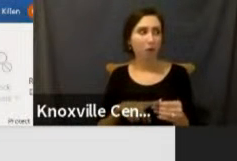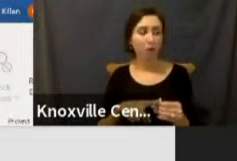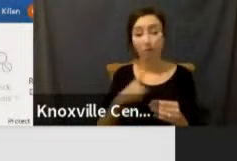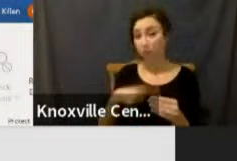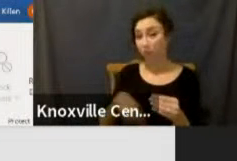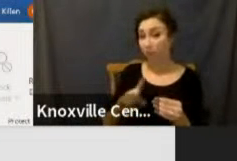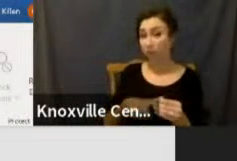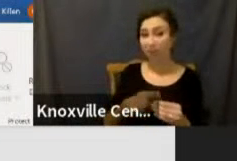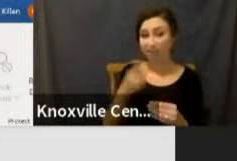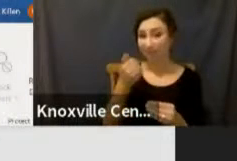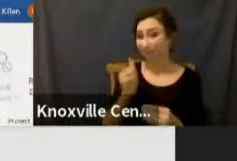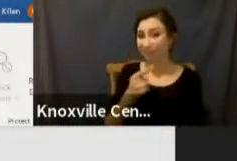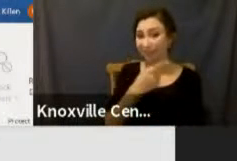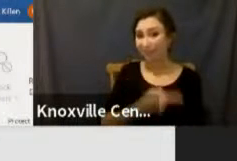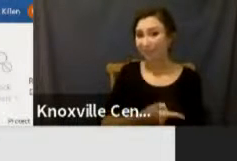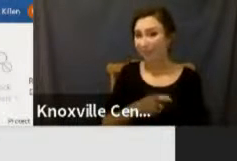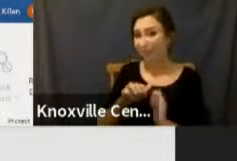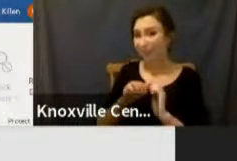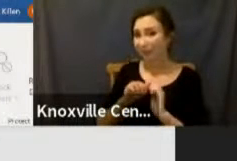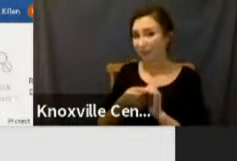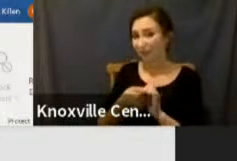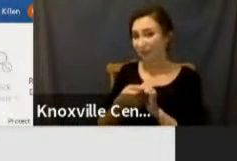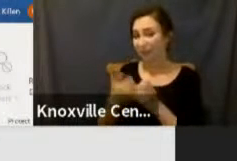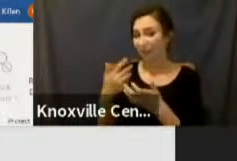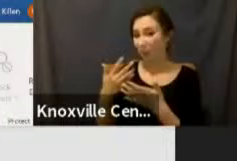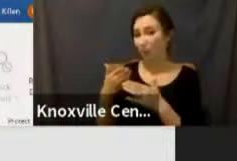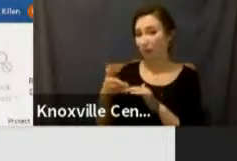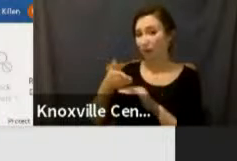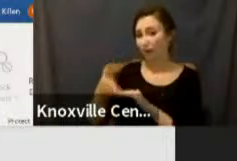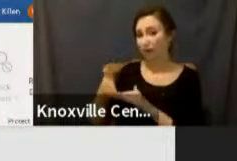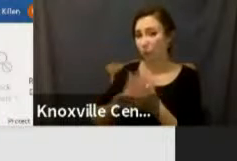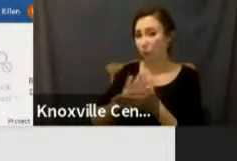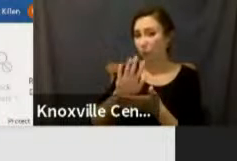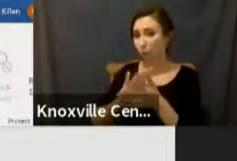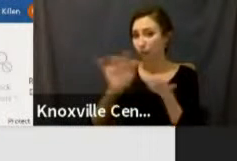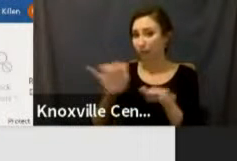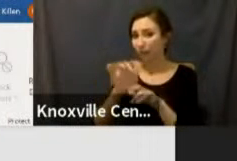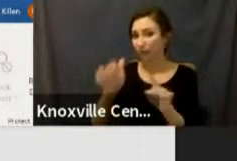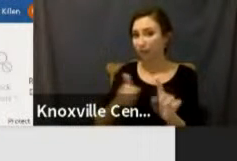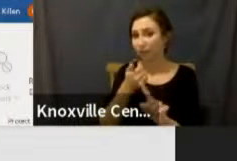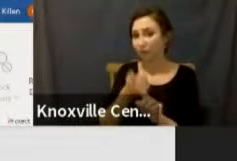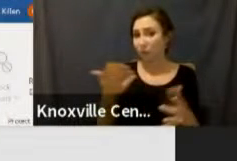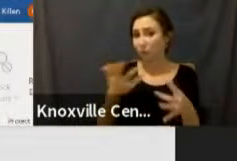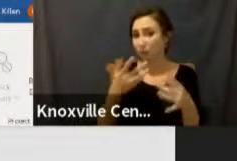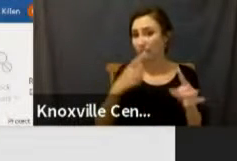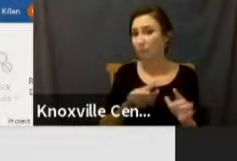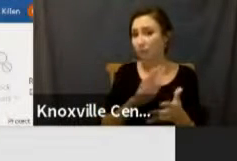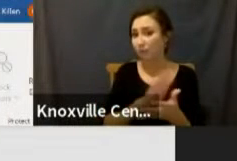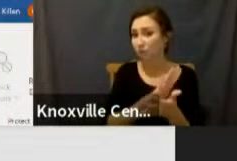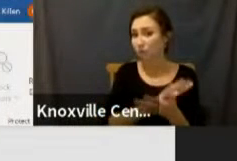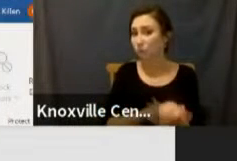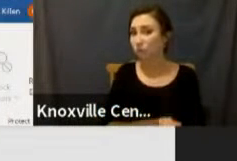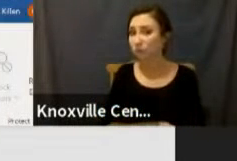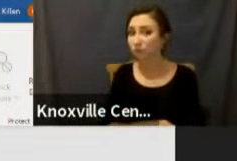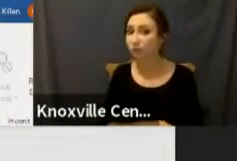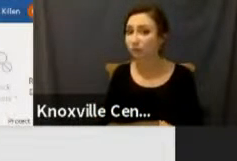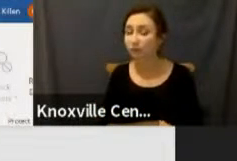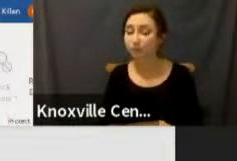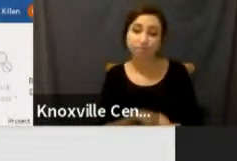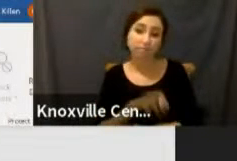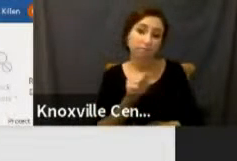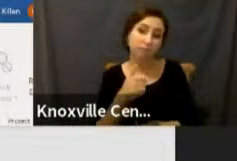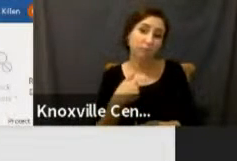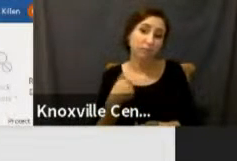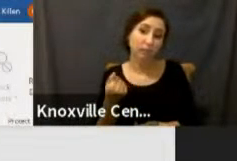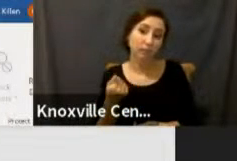go ahead. How extracurricular activities might be impacting what's happening at schools? Yes, we've had a